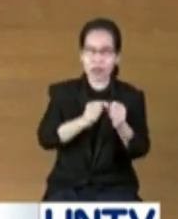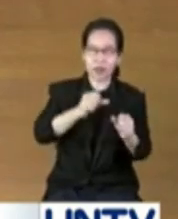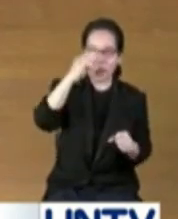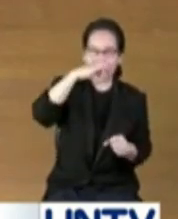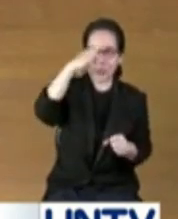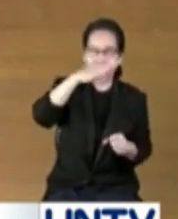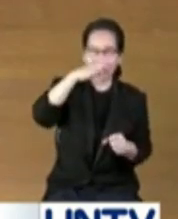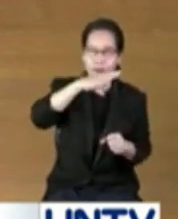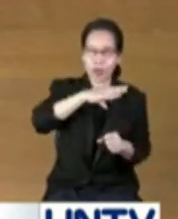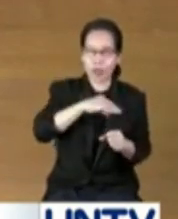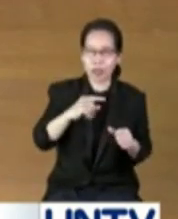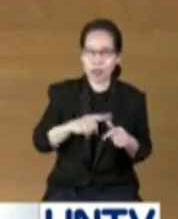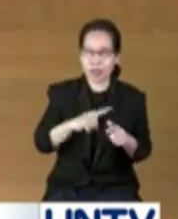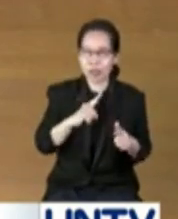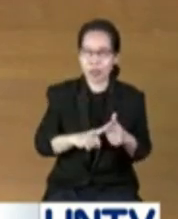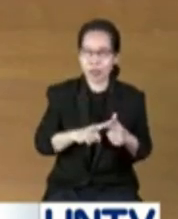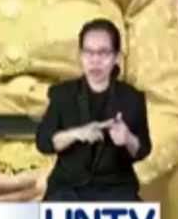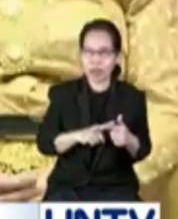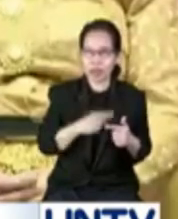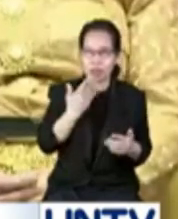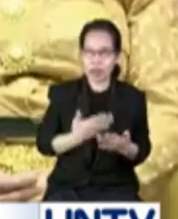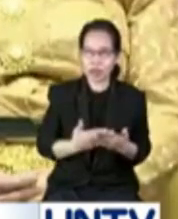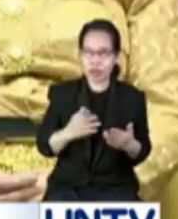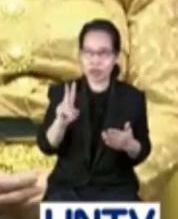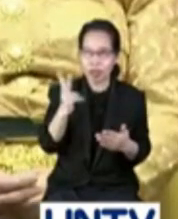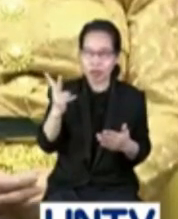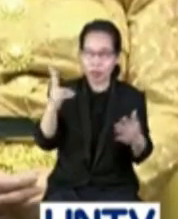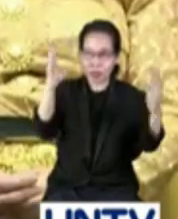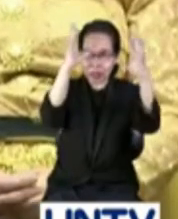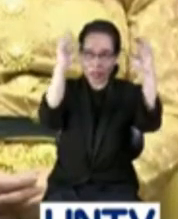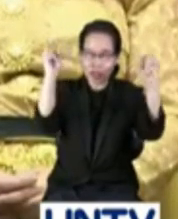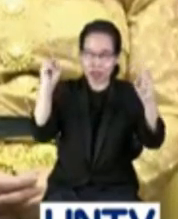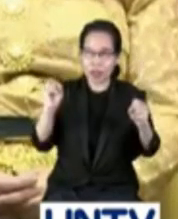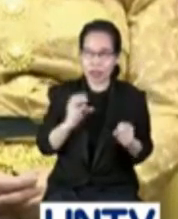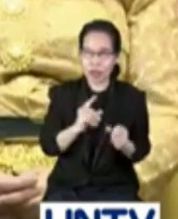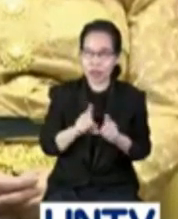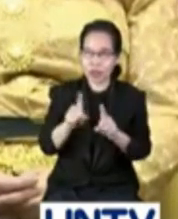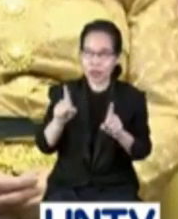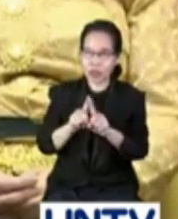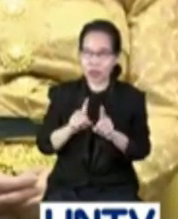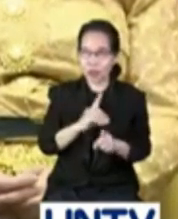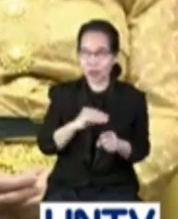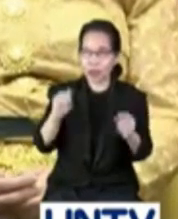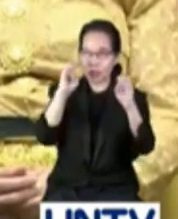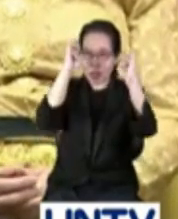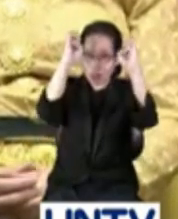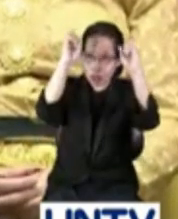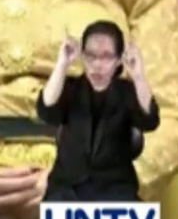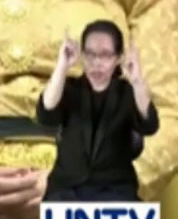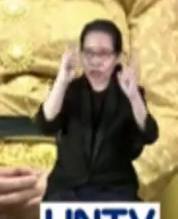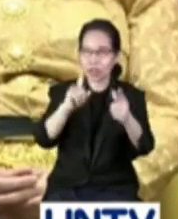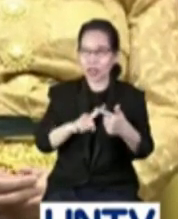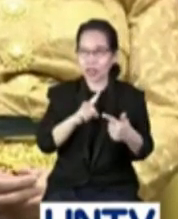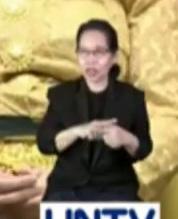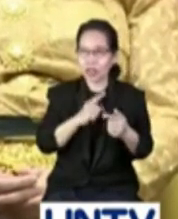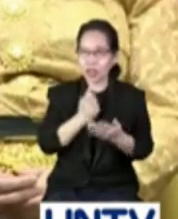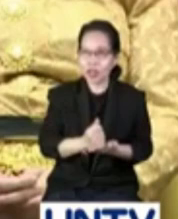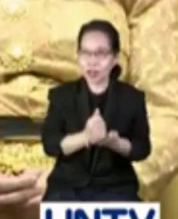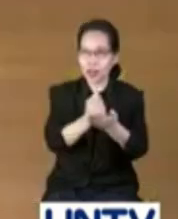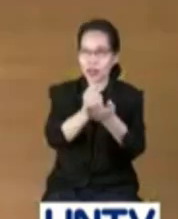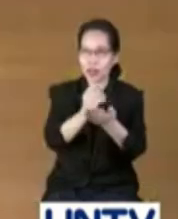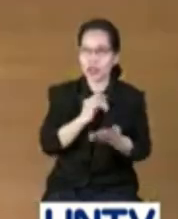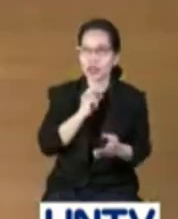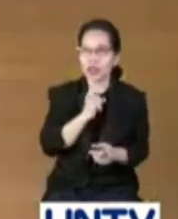Ang ating butihing Vice Presidente, na kalihim din ng kagawaran ng edukasyon, ay tumutulong upang tiyakin na ang